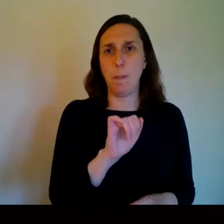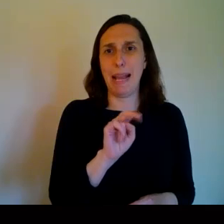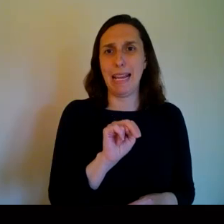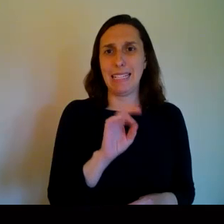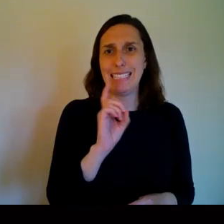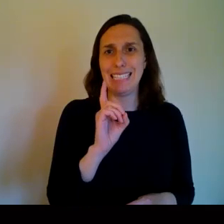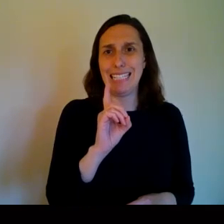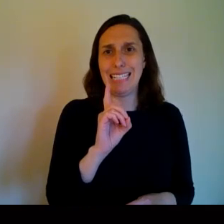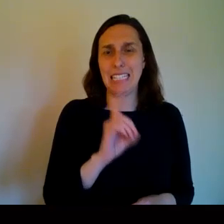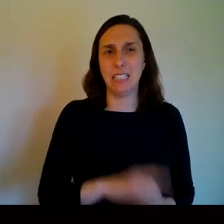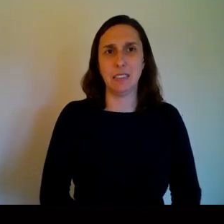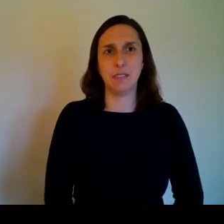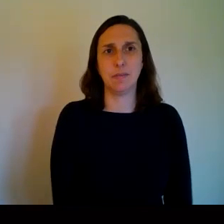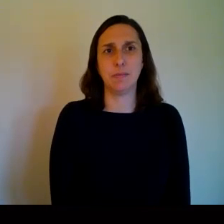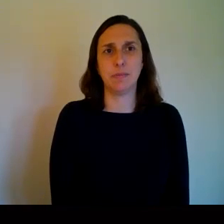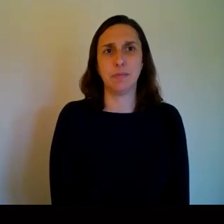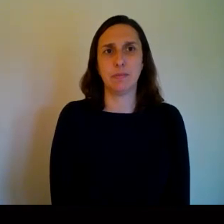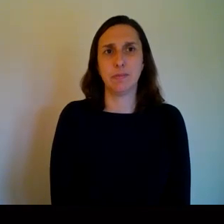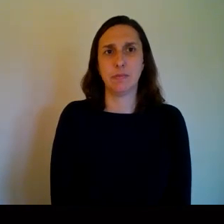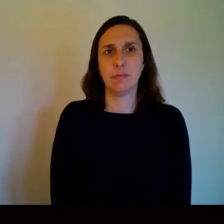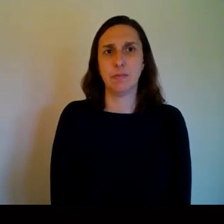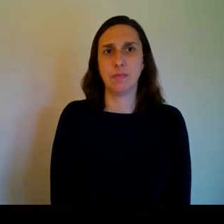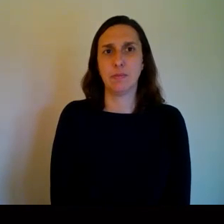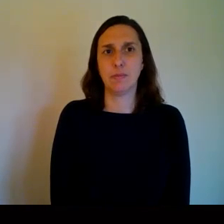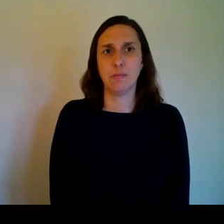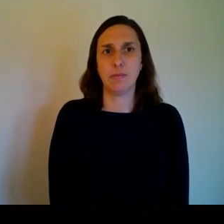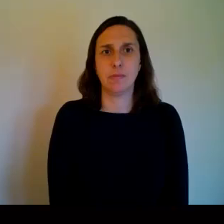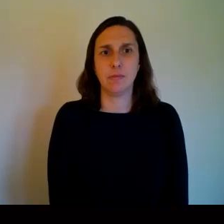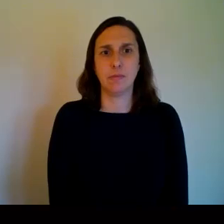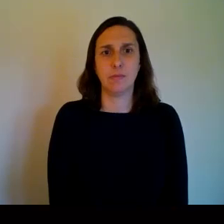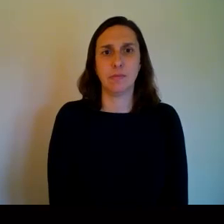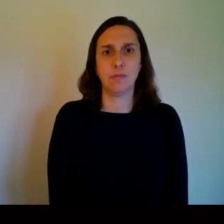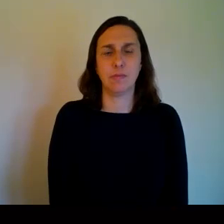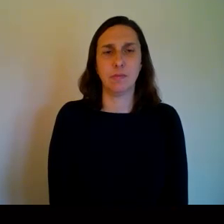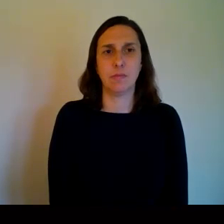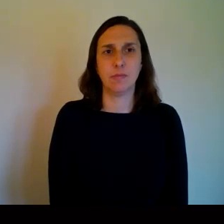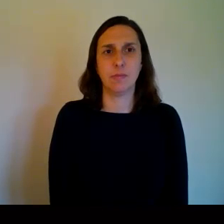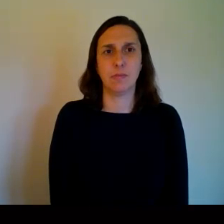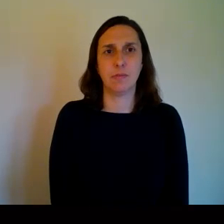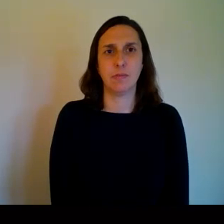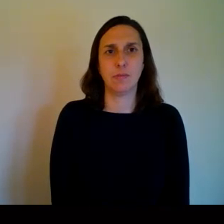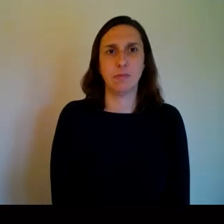and my function maps values from domain D